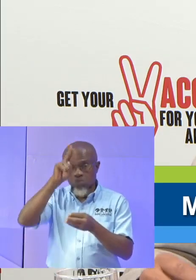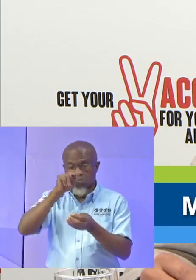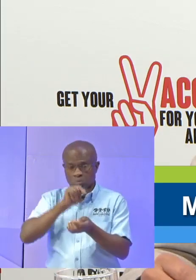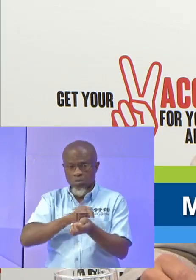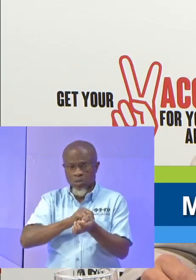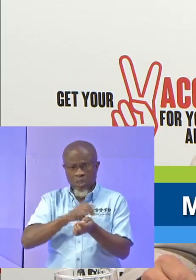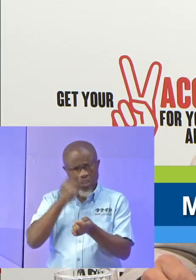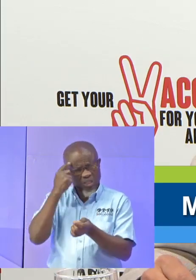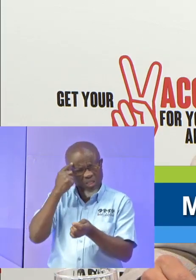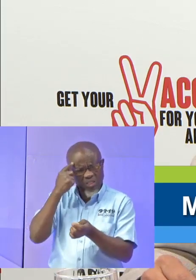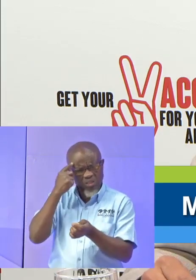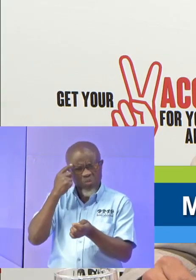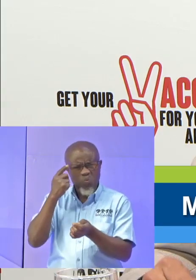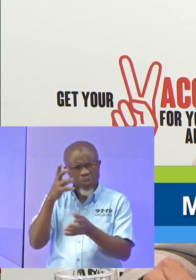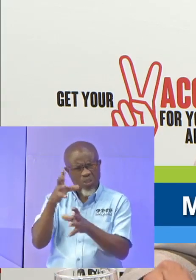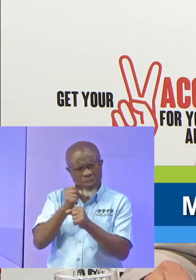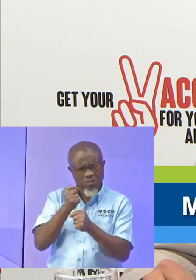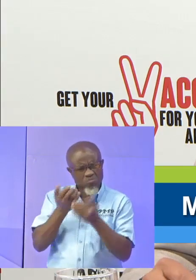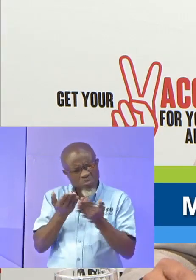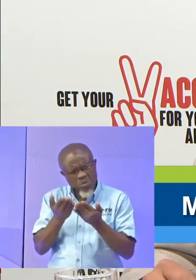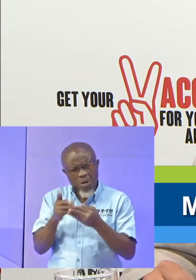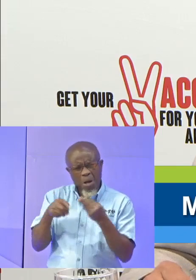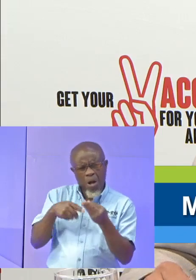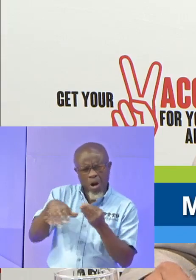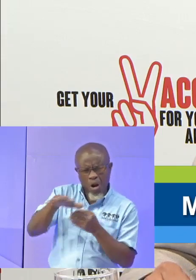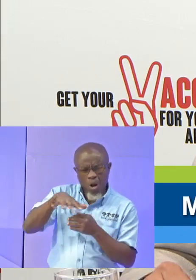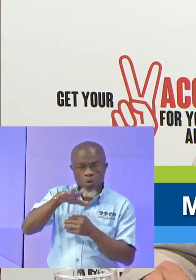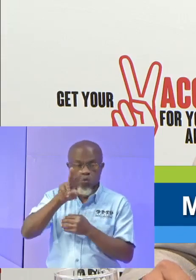about 25 last year.